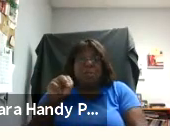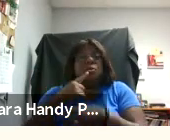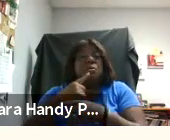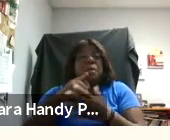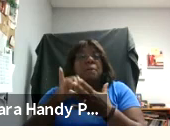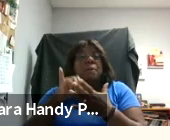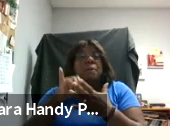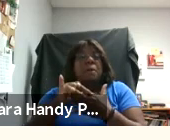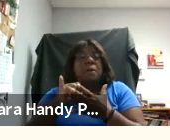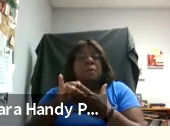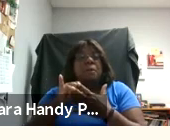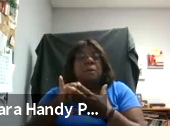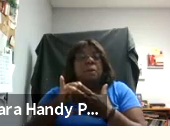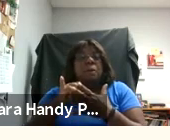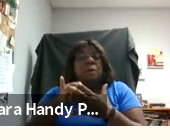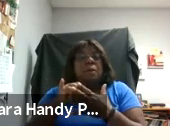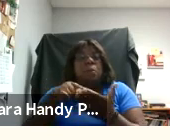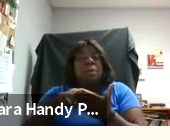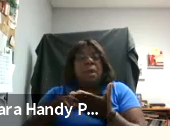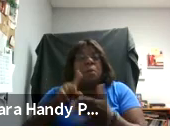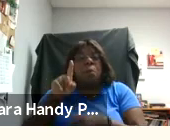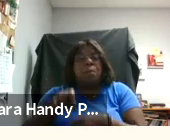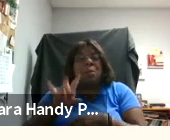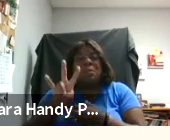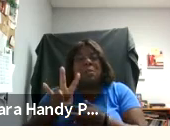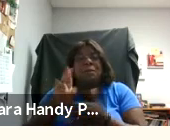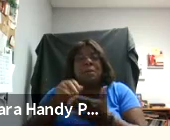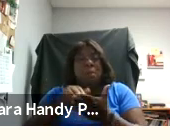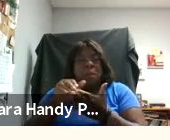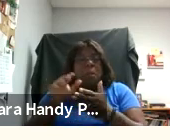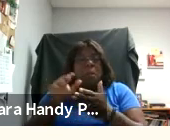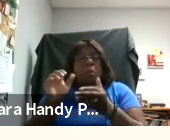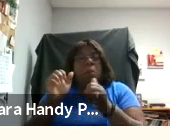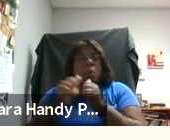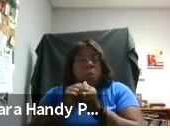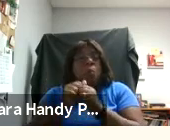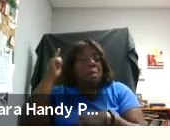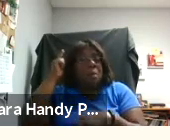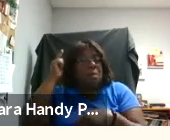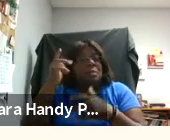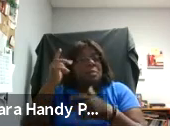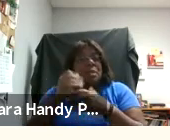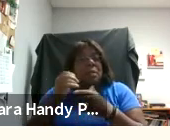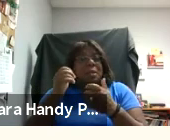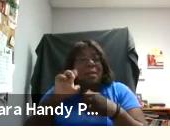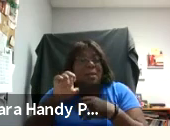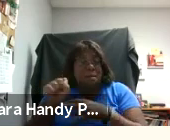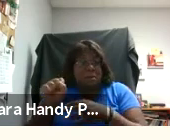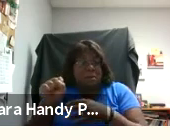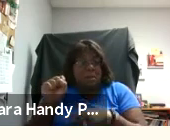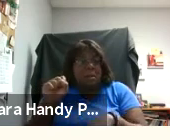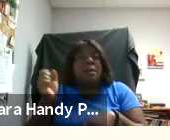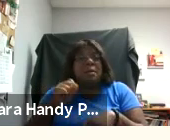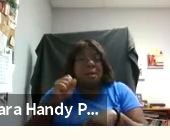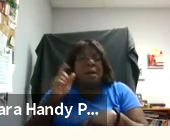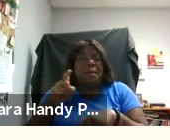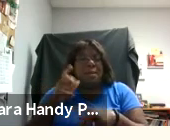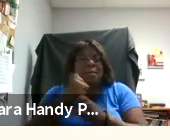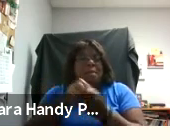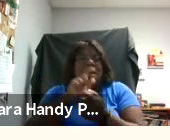was a balance of 1.7 million with lettuce and EES. Yeah, I need to get that